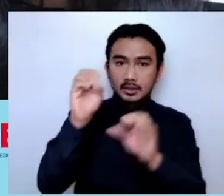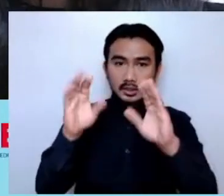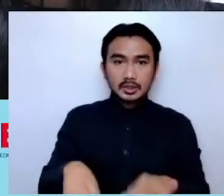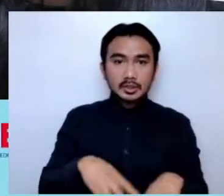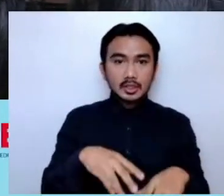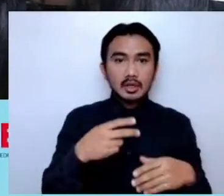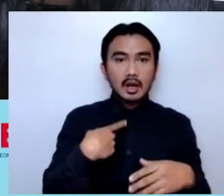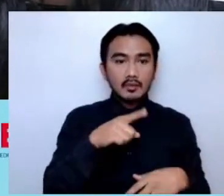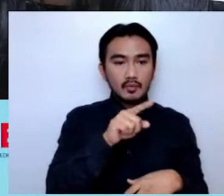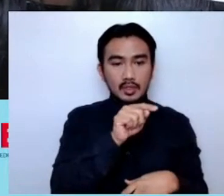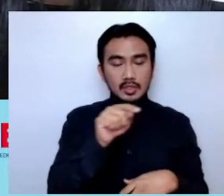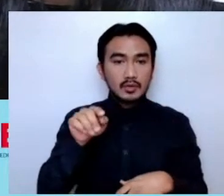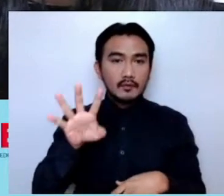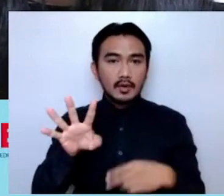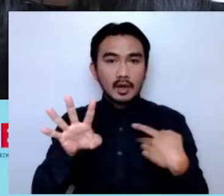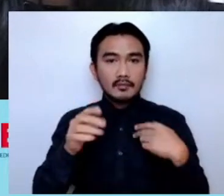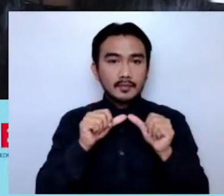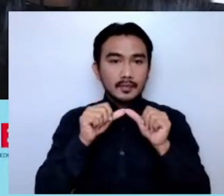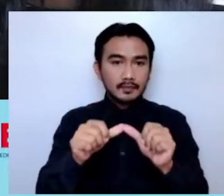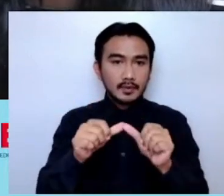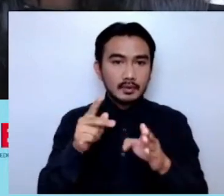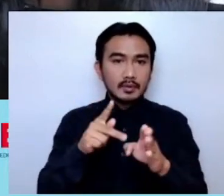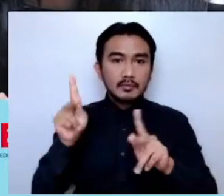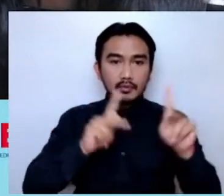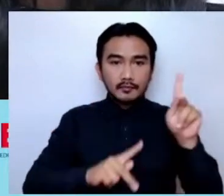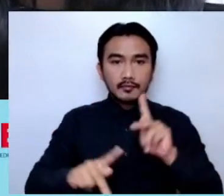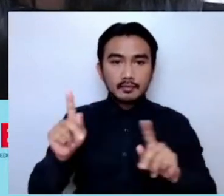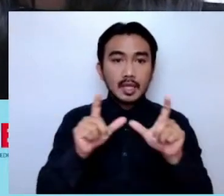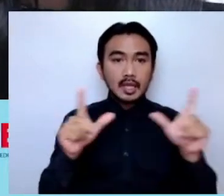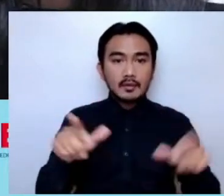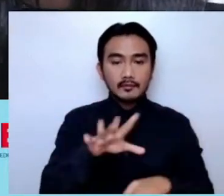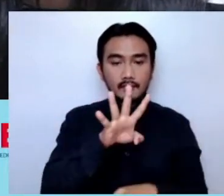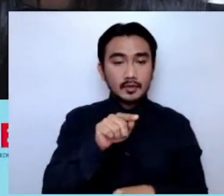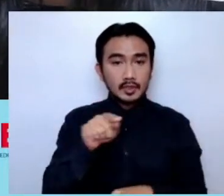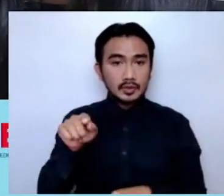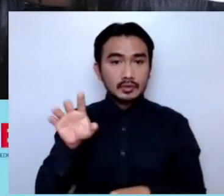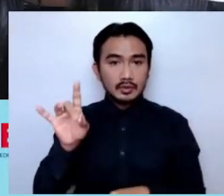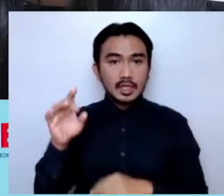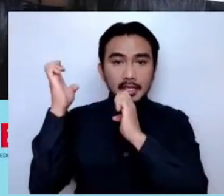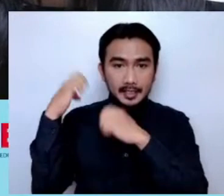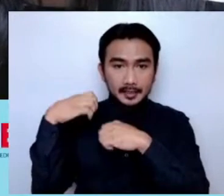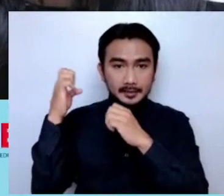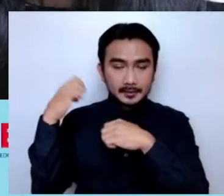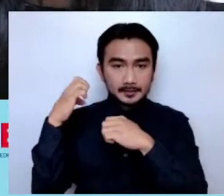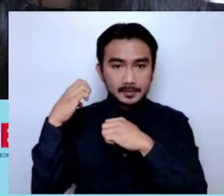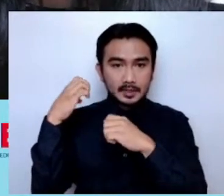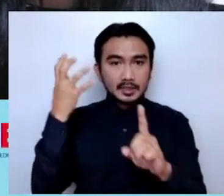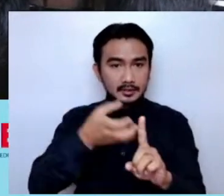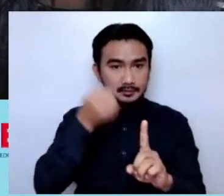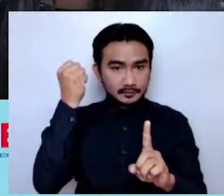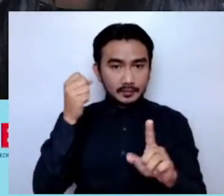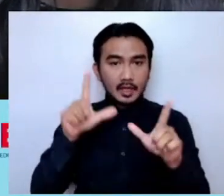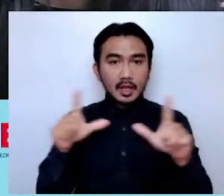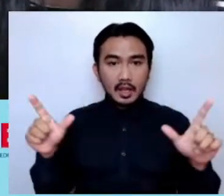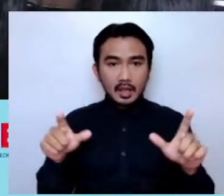performance continuum will cover levels 4 to 8, and your expected attained level is at least level